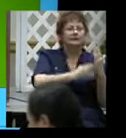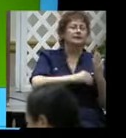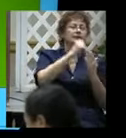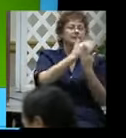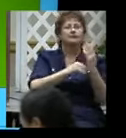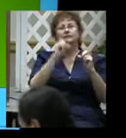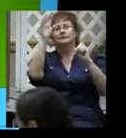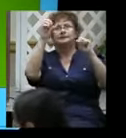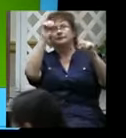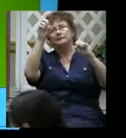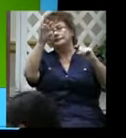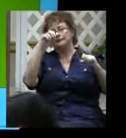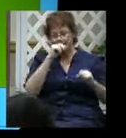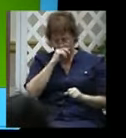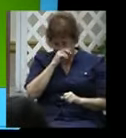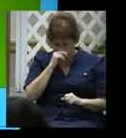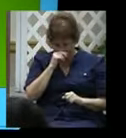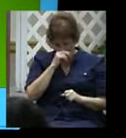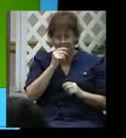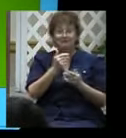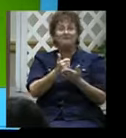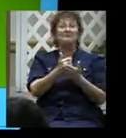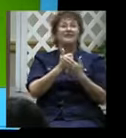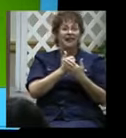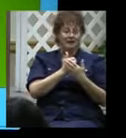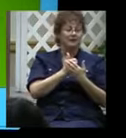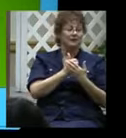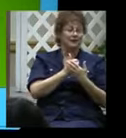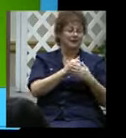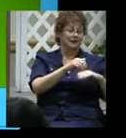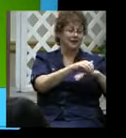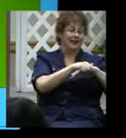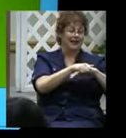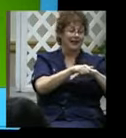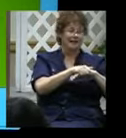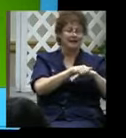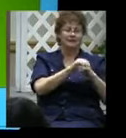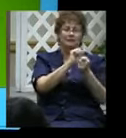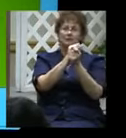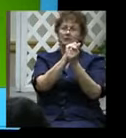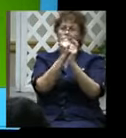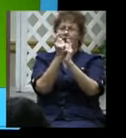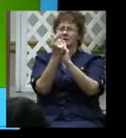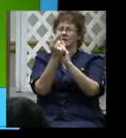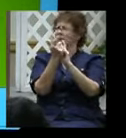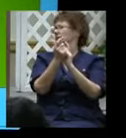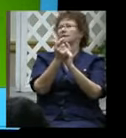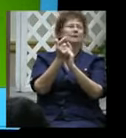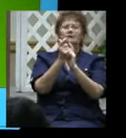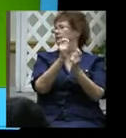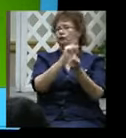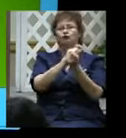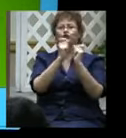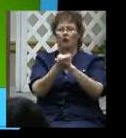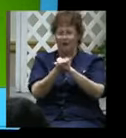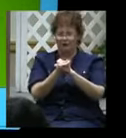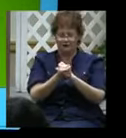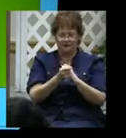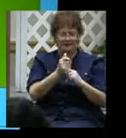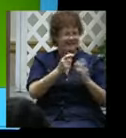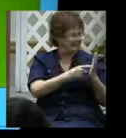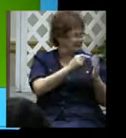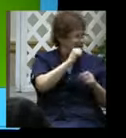in specific information. That's very helpful and useful on the English side of things, but when you get into translation, it can be a little tricky. And sometimes it doesn't